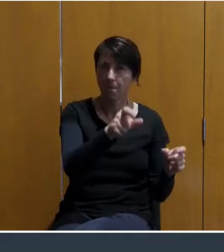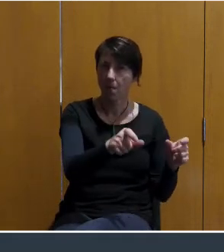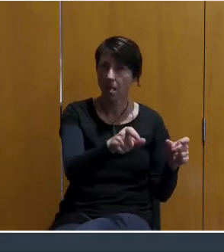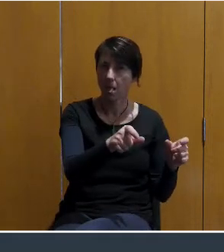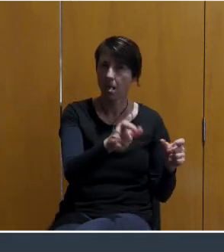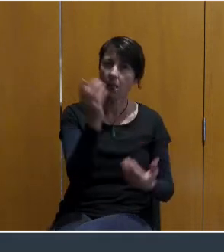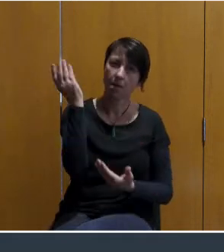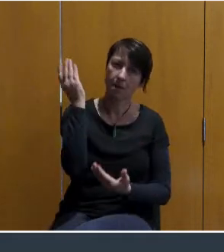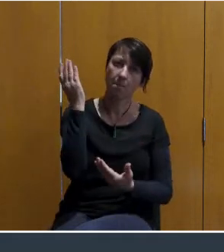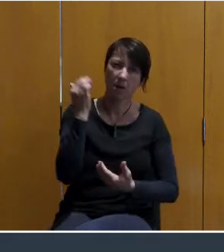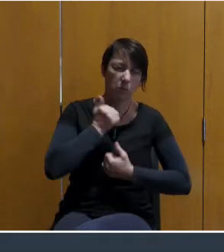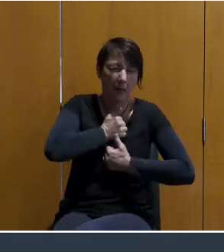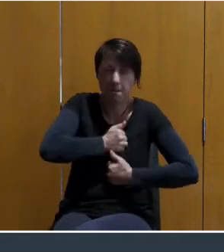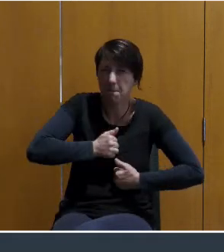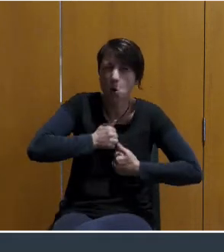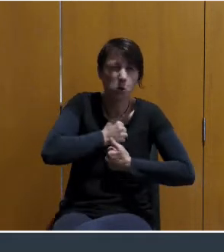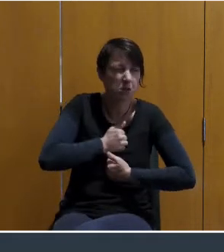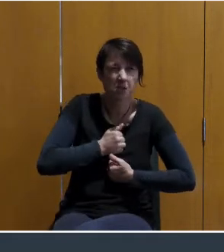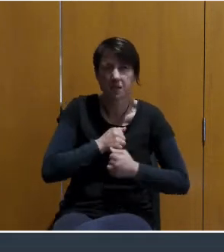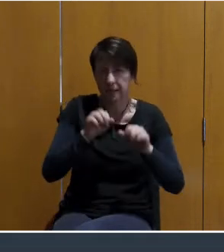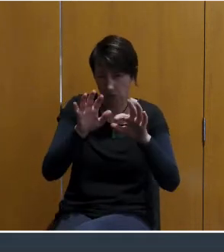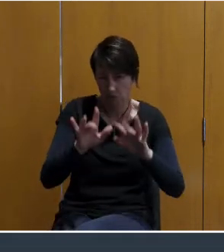people presenting and writing submissions,